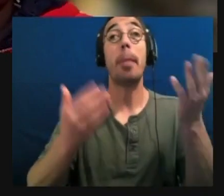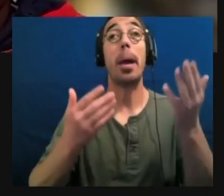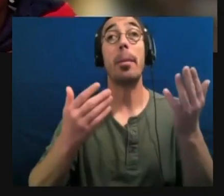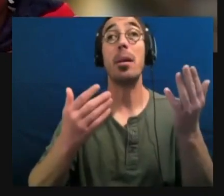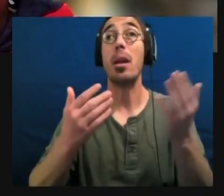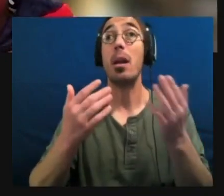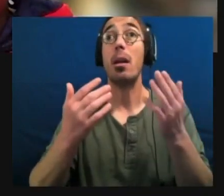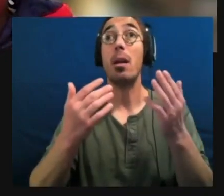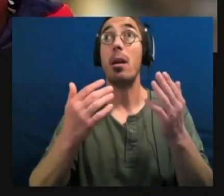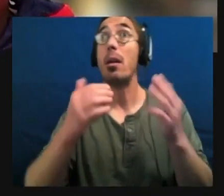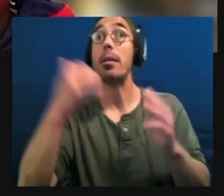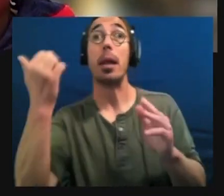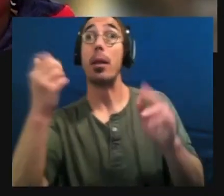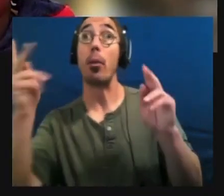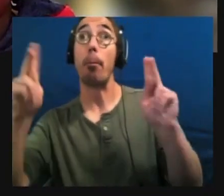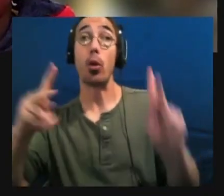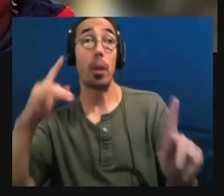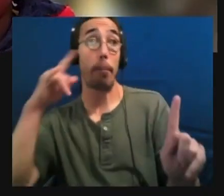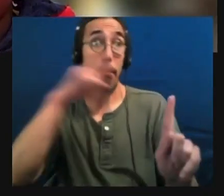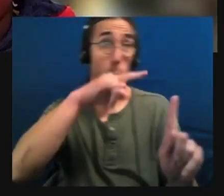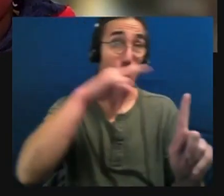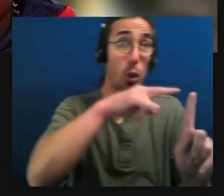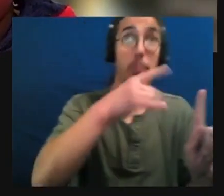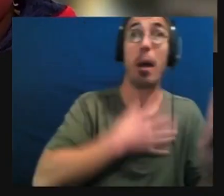happening? Okay, that's a good question.